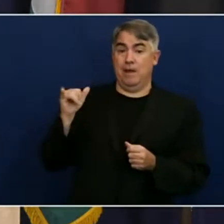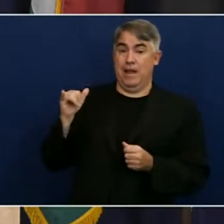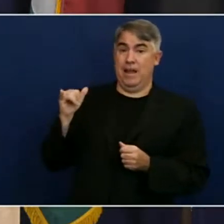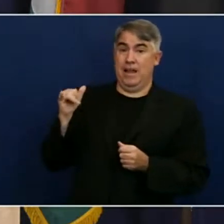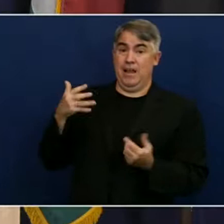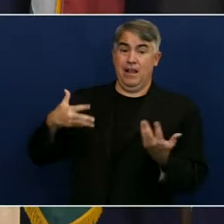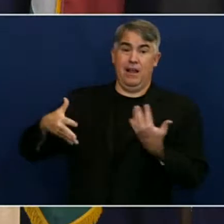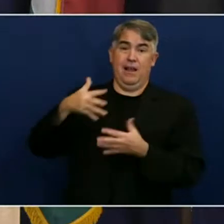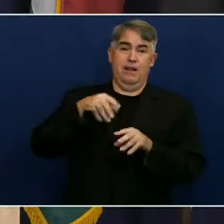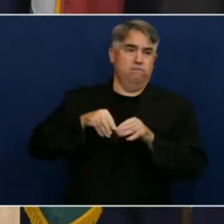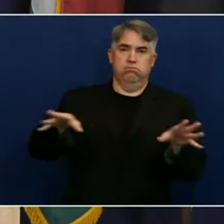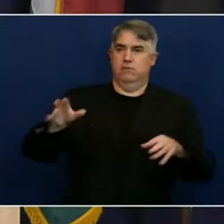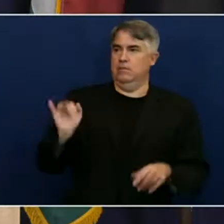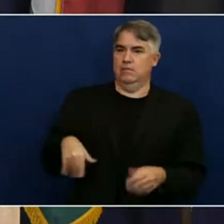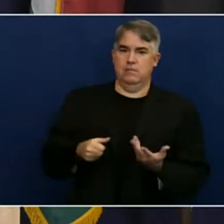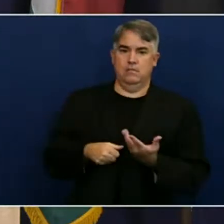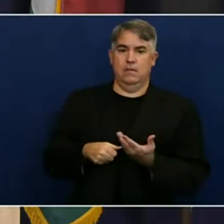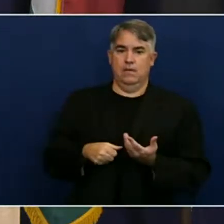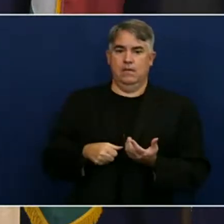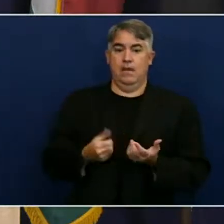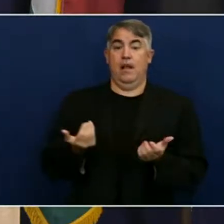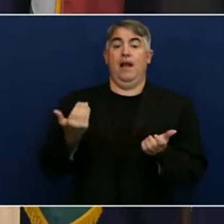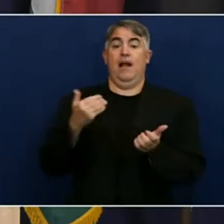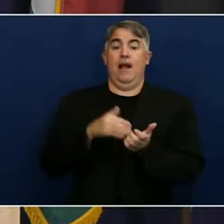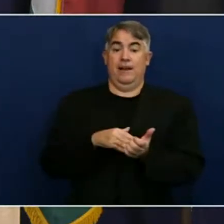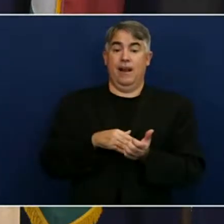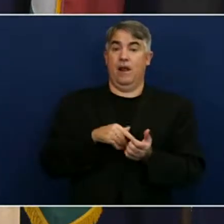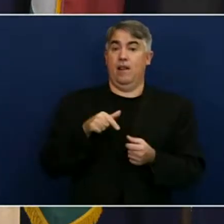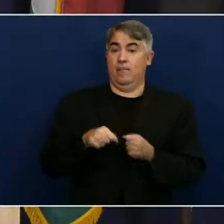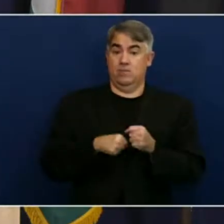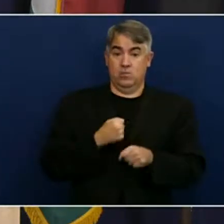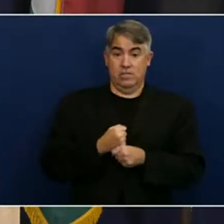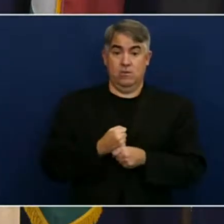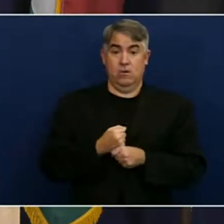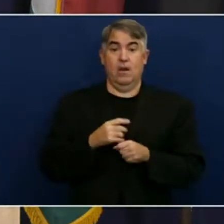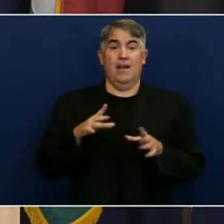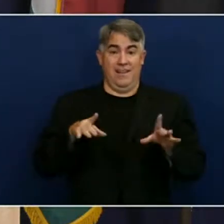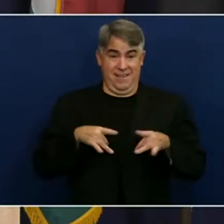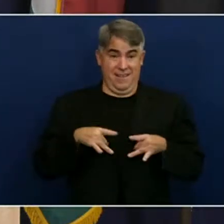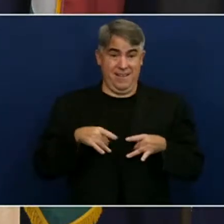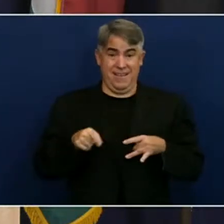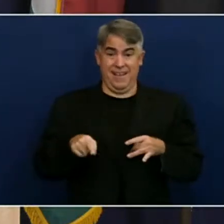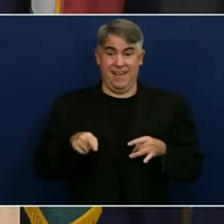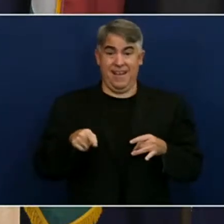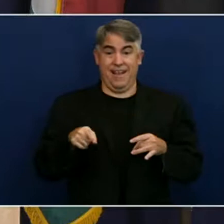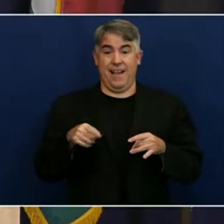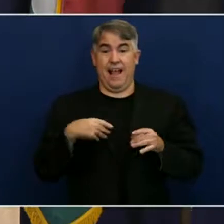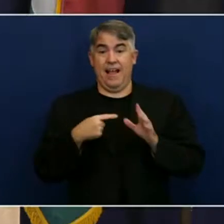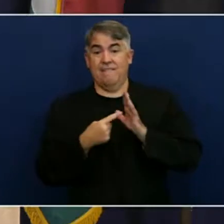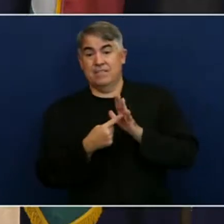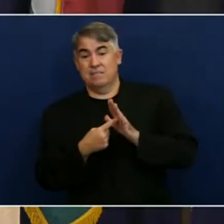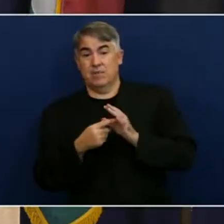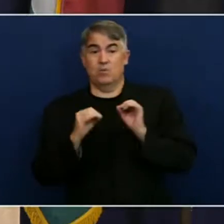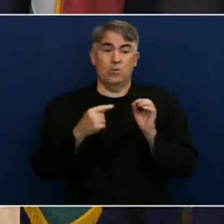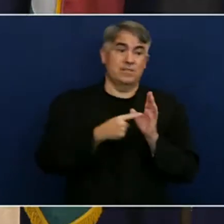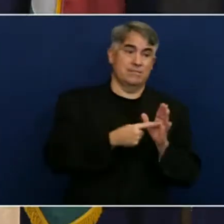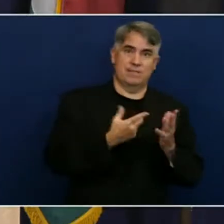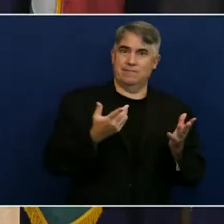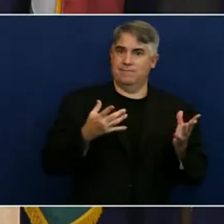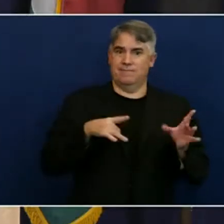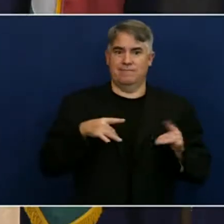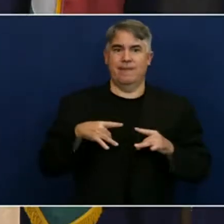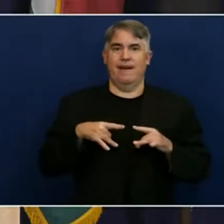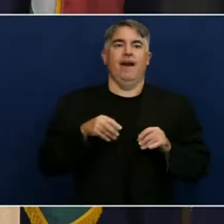this May. It is someone who is infected, either with or without symptoms, and they expose others. And the way